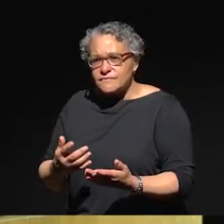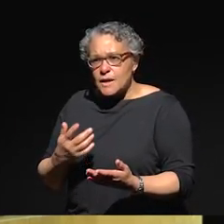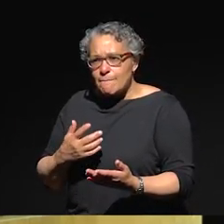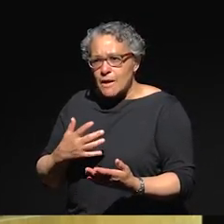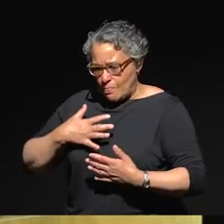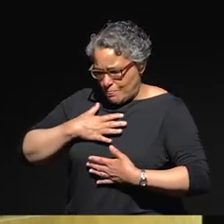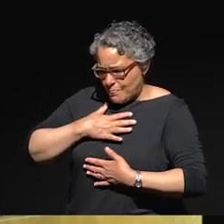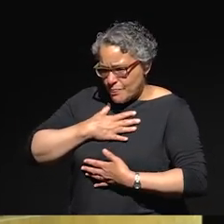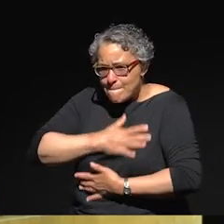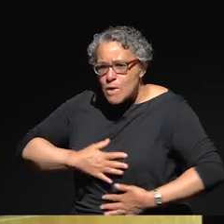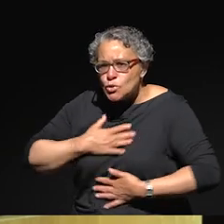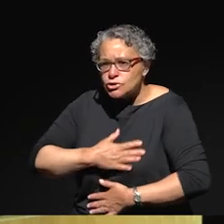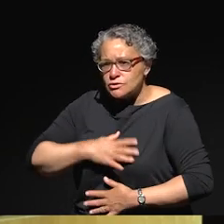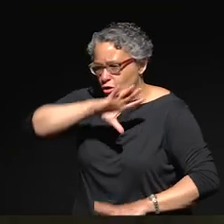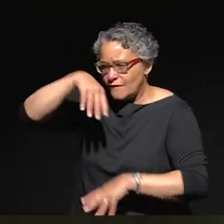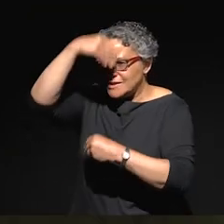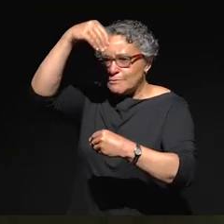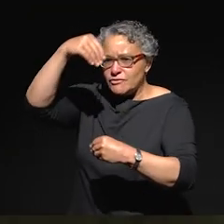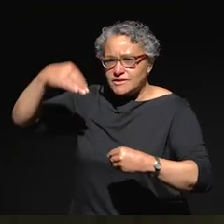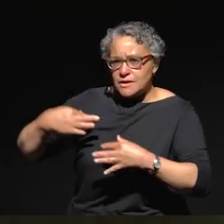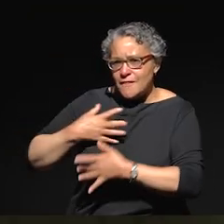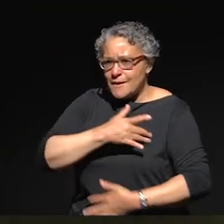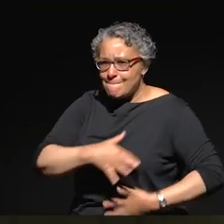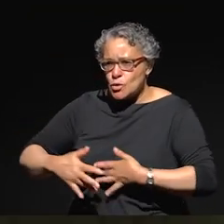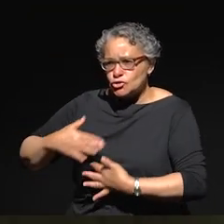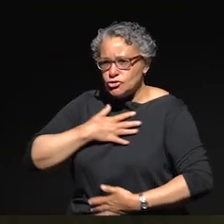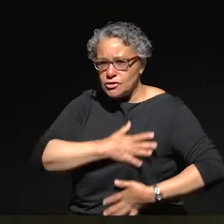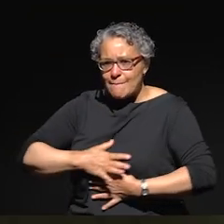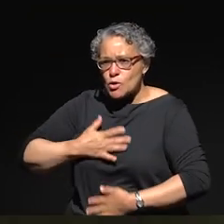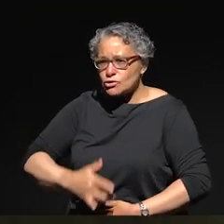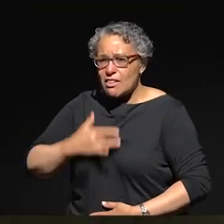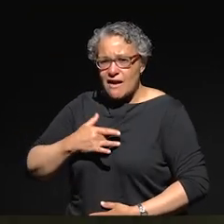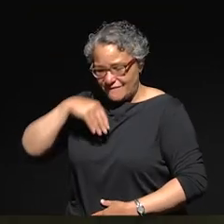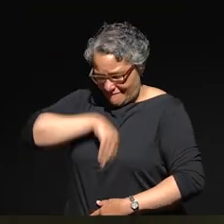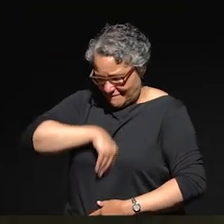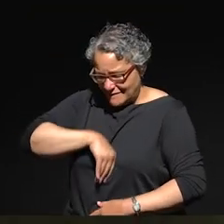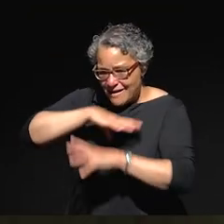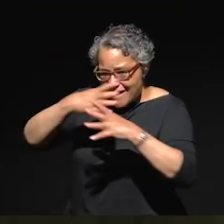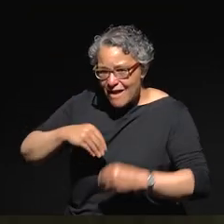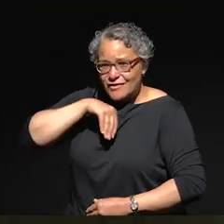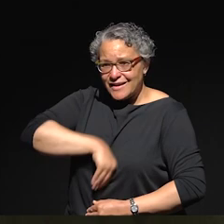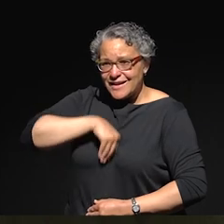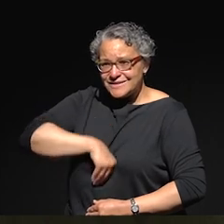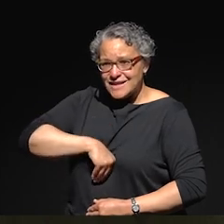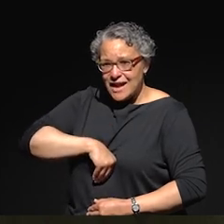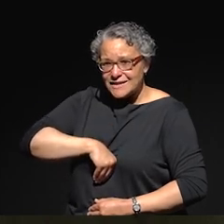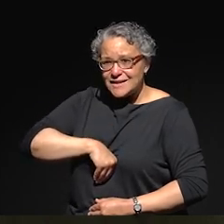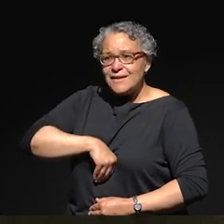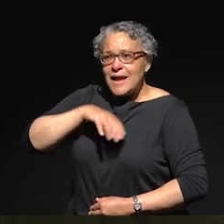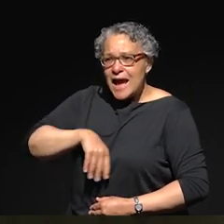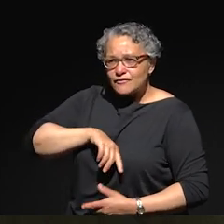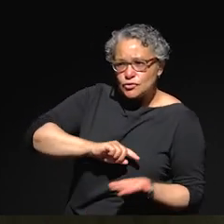spirit. So the inner life, the emotional life, the whatever, like everything that happens that is not visible, you have to suggest